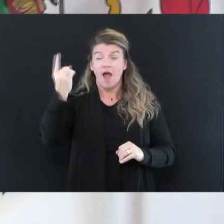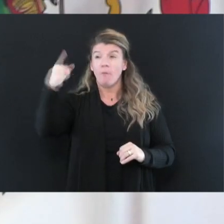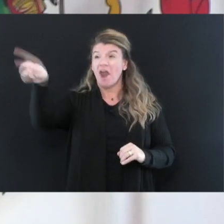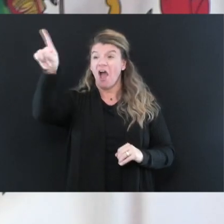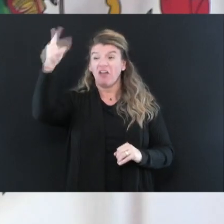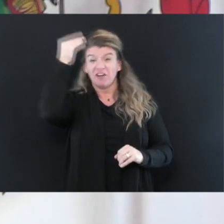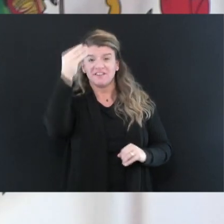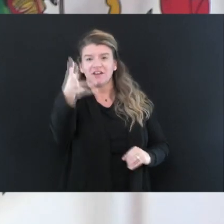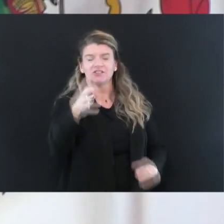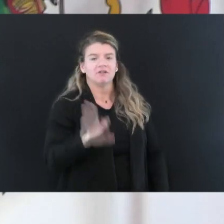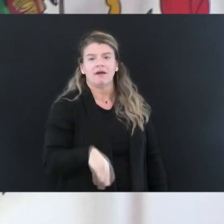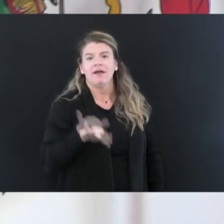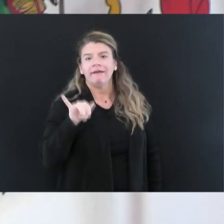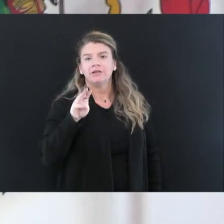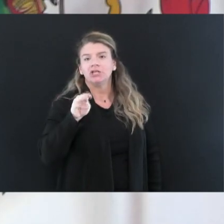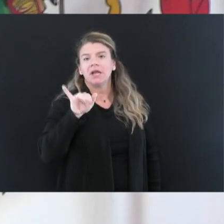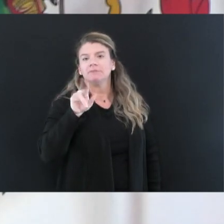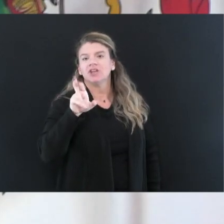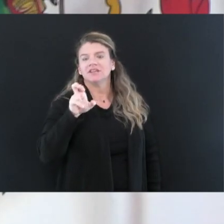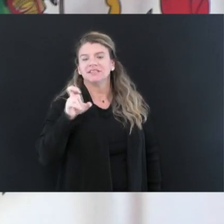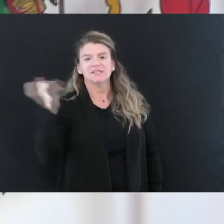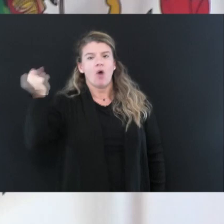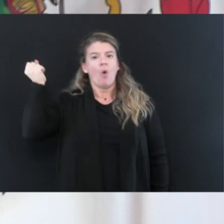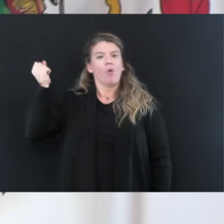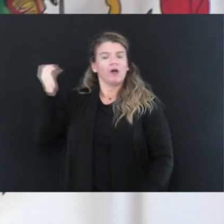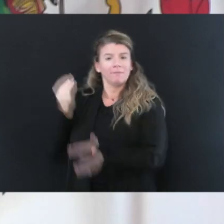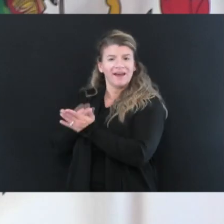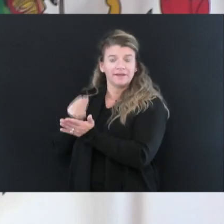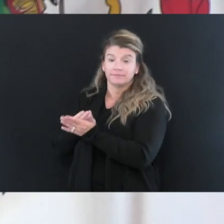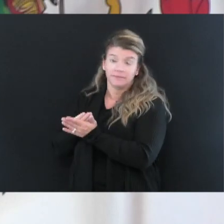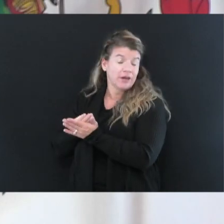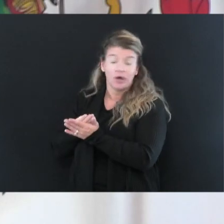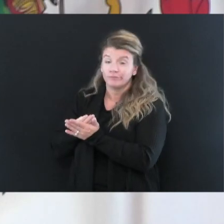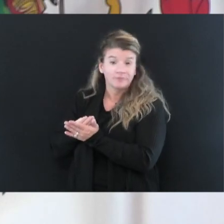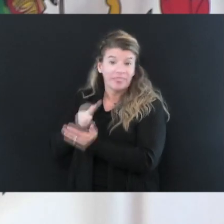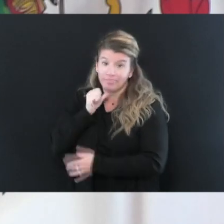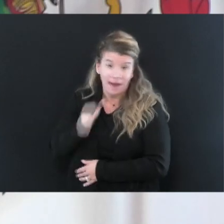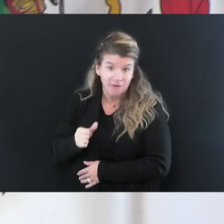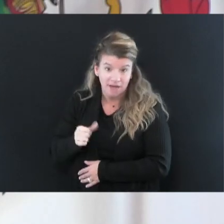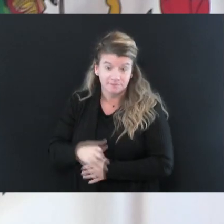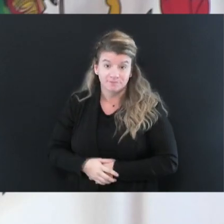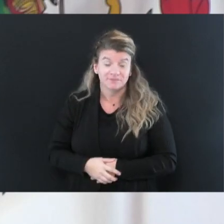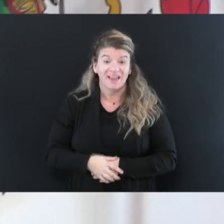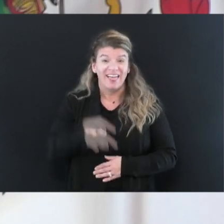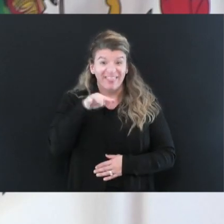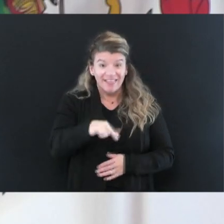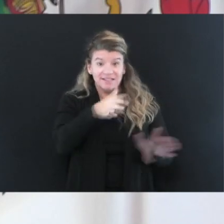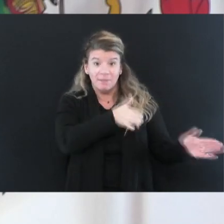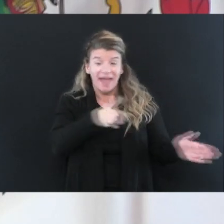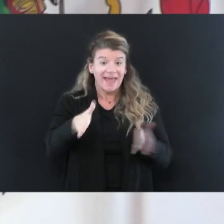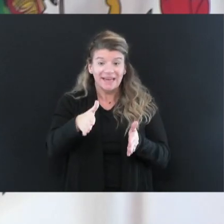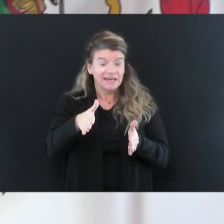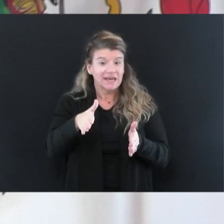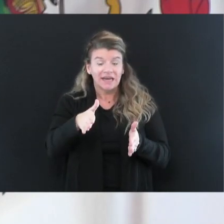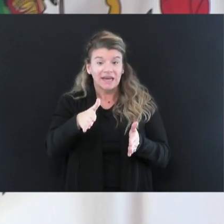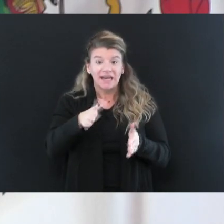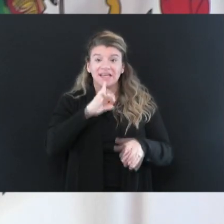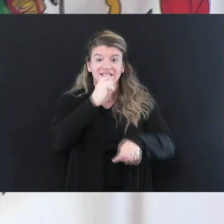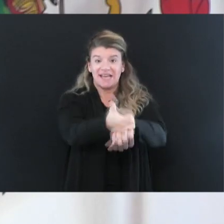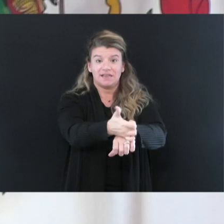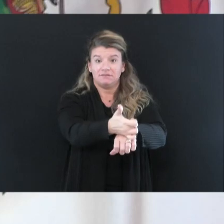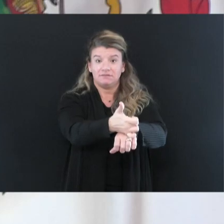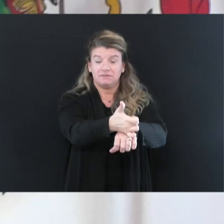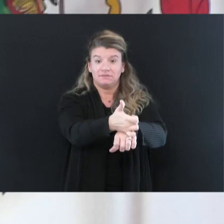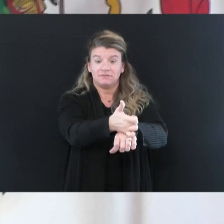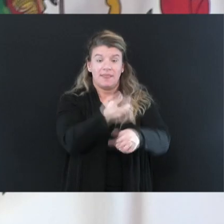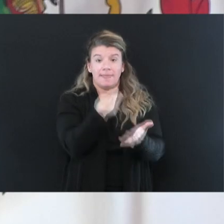you know, Justice is hoarding money or whatever, they're out of their mind. I mean, this is absolutely rock solid as it can be. These dollars are pledged.